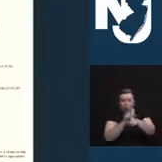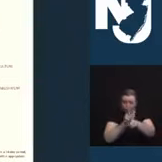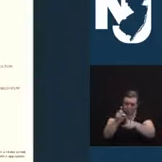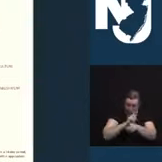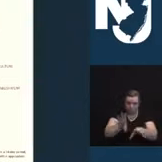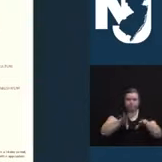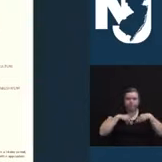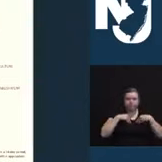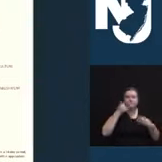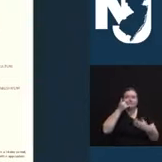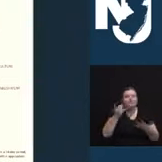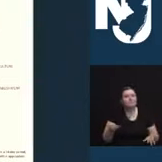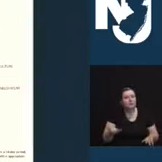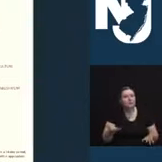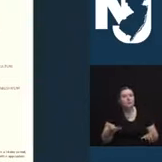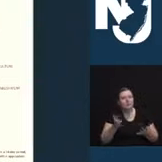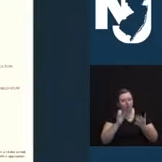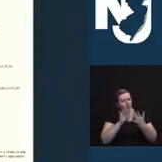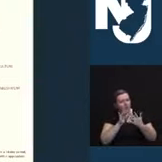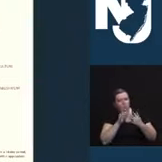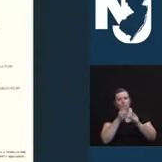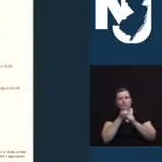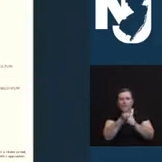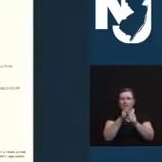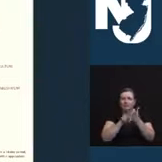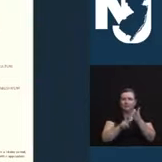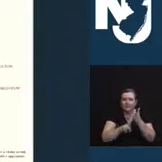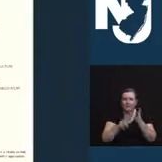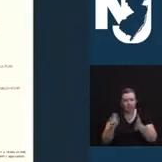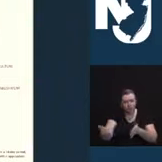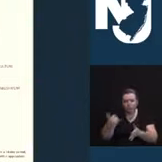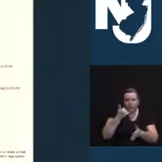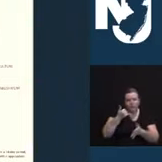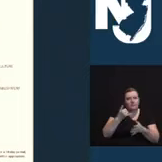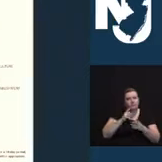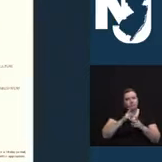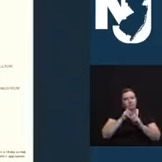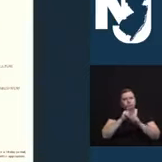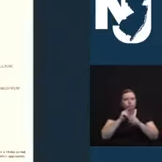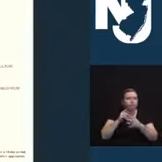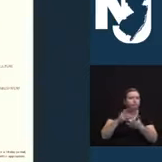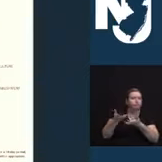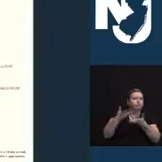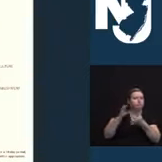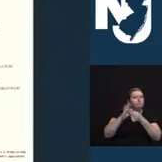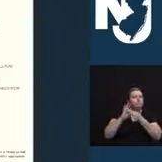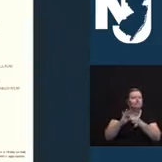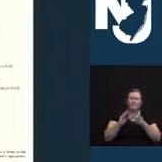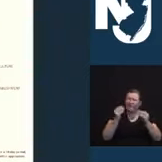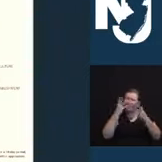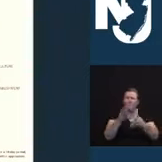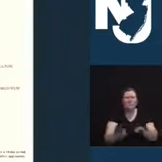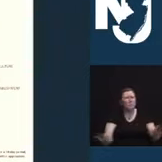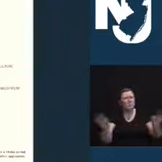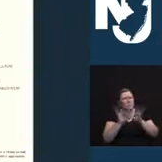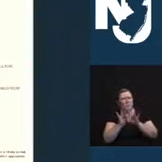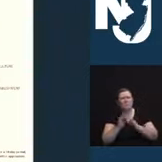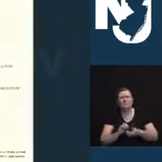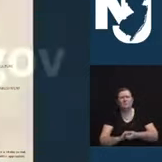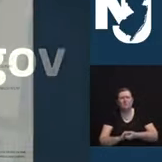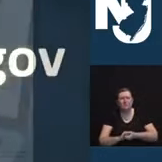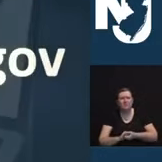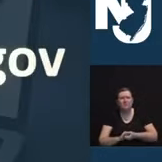and where they've been. This information is vital to protecting the health of others and containing the spread of the